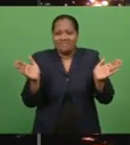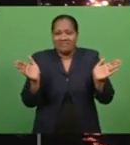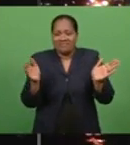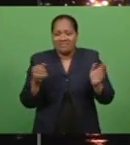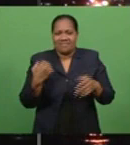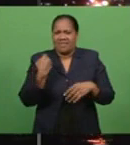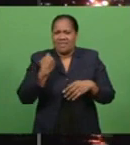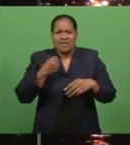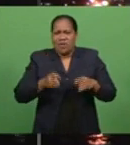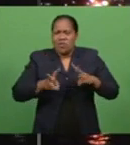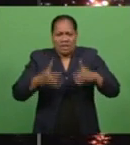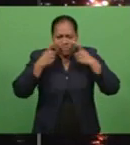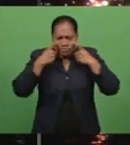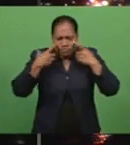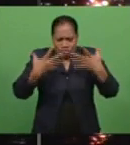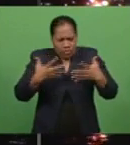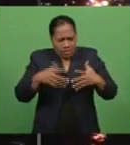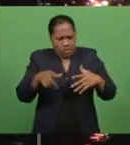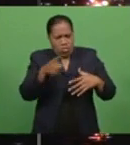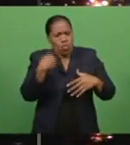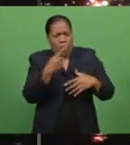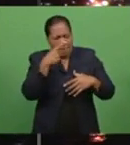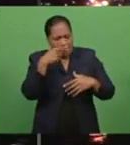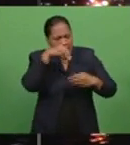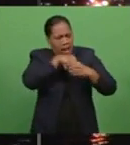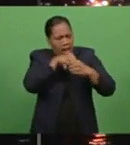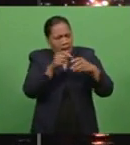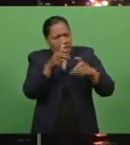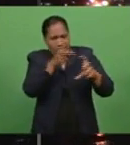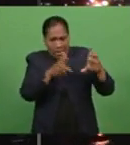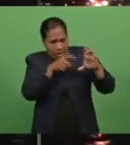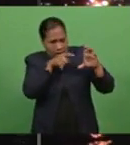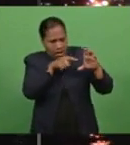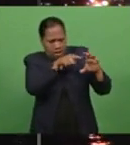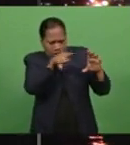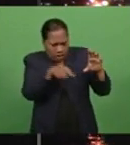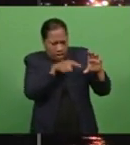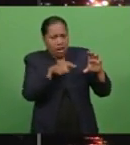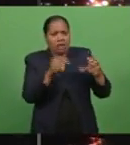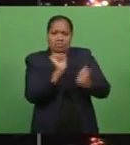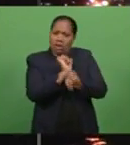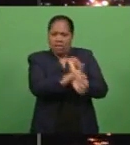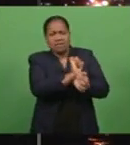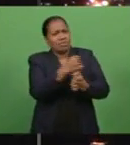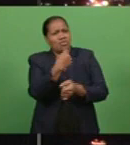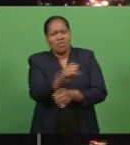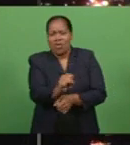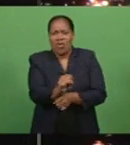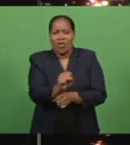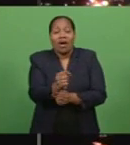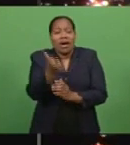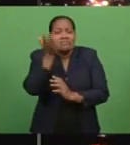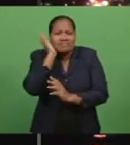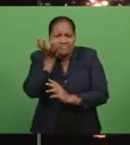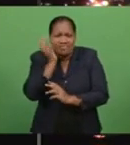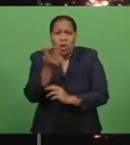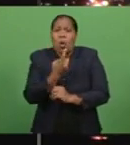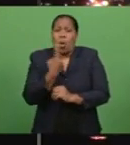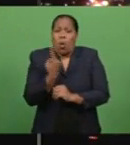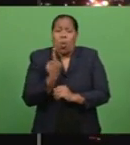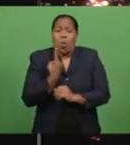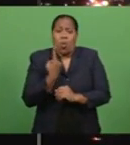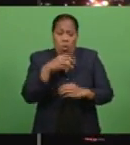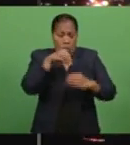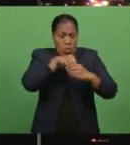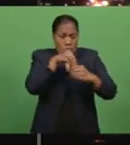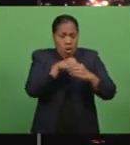meant to depict that anyone in the footage were amongst those who were arrested. We do apologise to person or persons who were shown